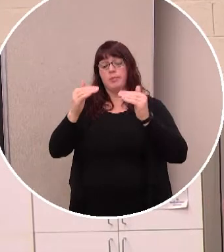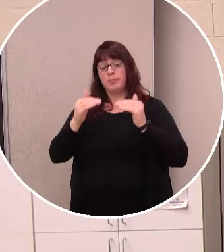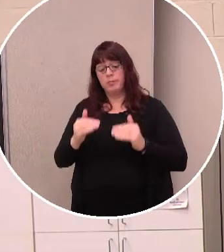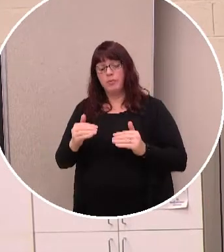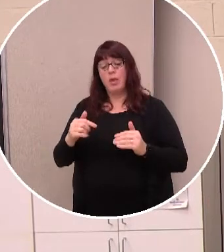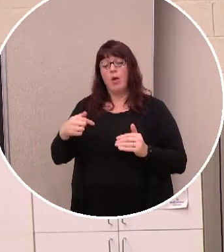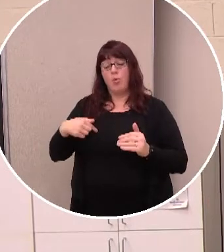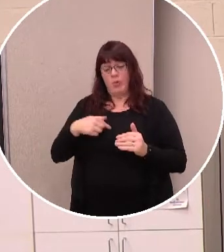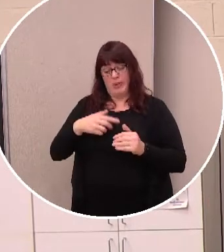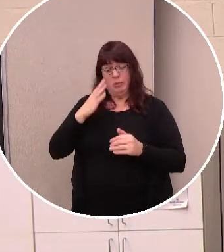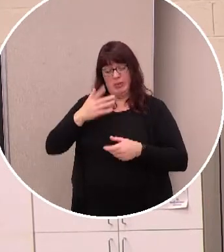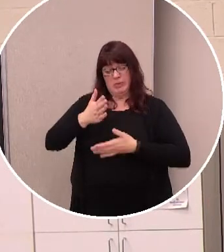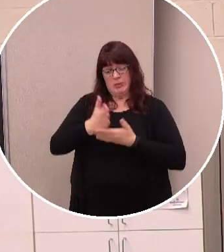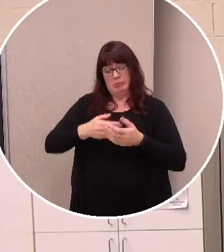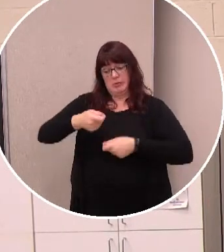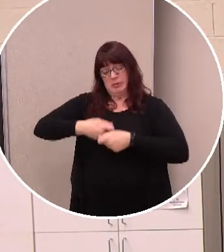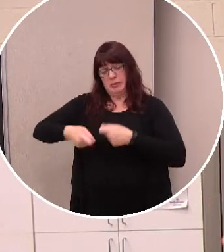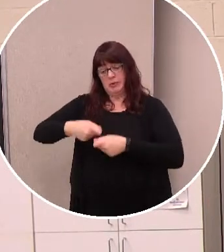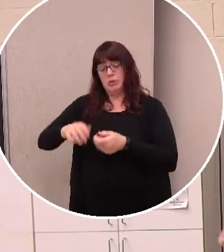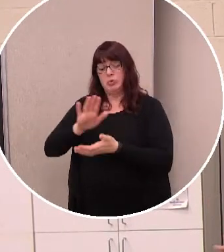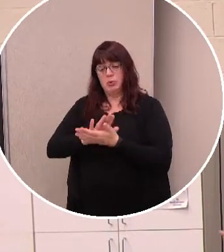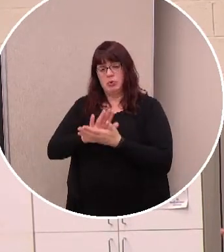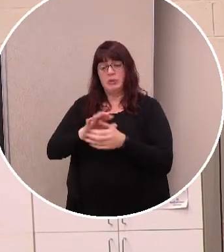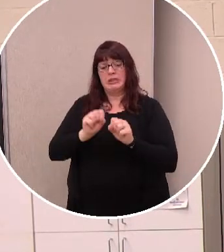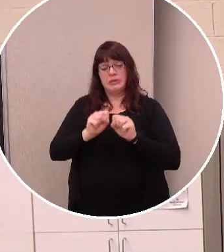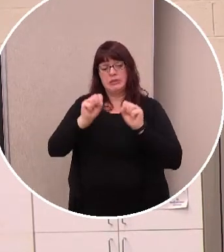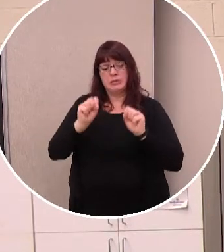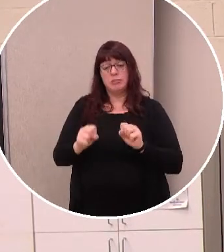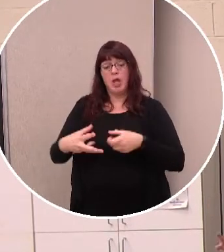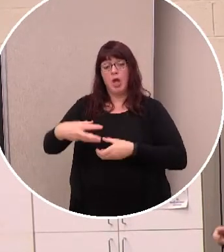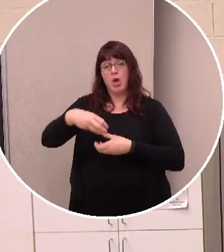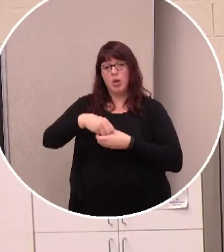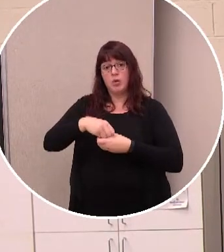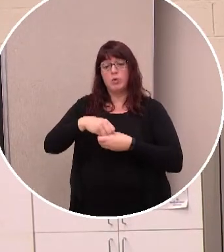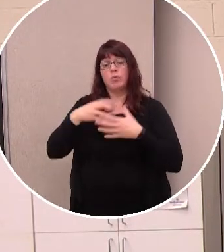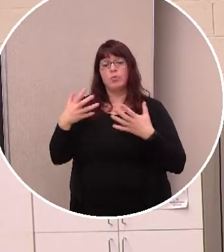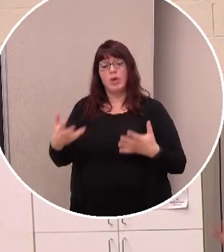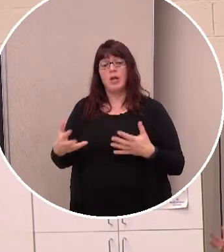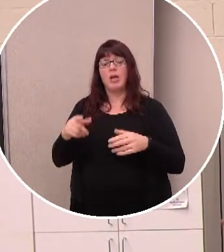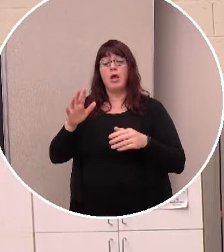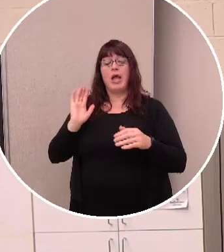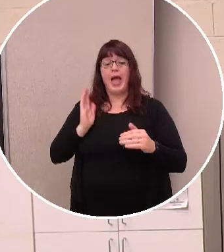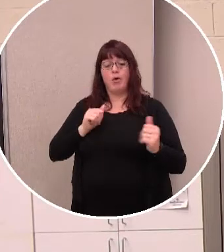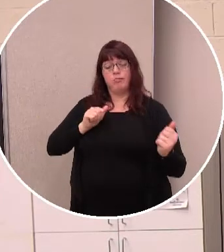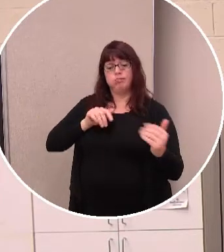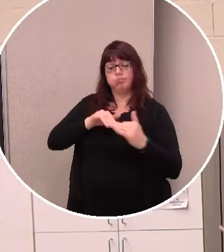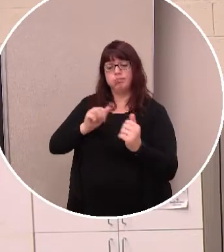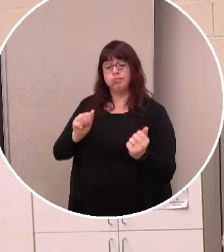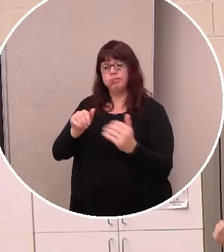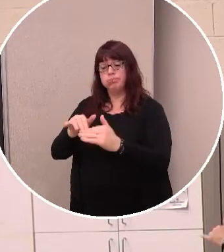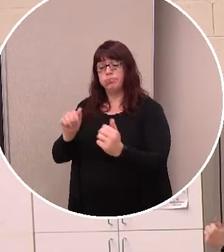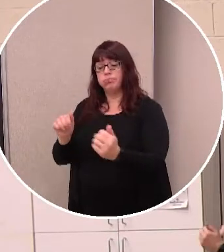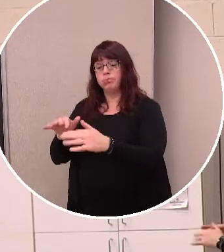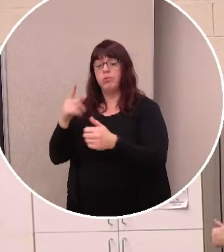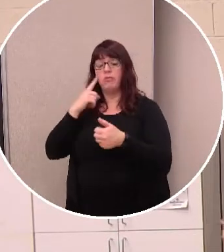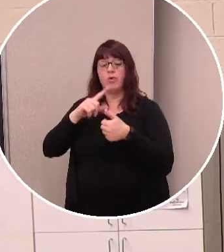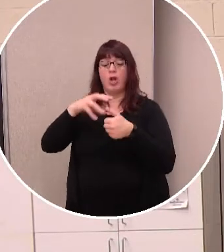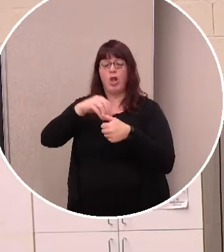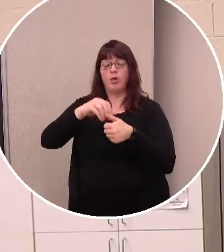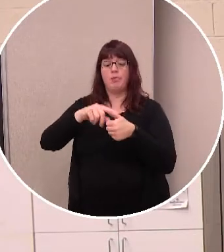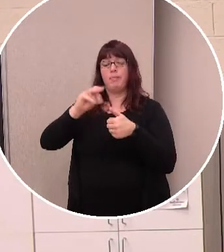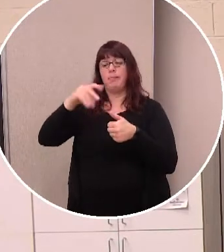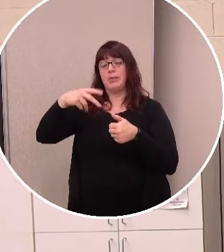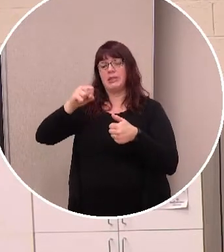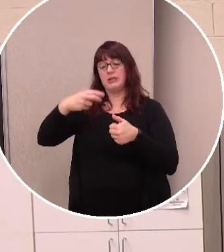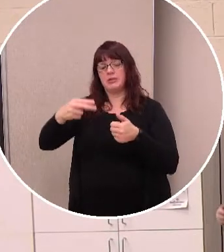a reconfiguration of the school systems, including the feeder systems for Mount Pearl Senior High and Holy Trinity